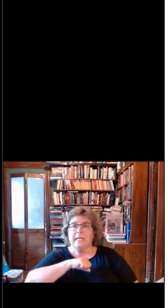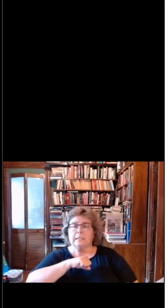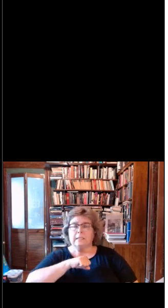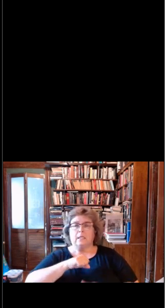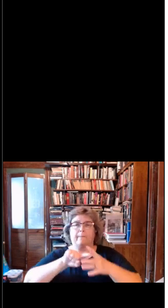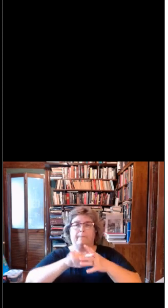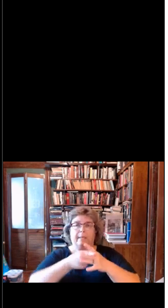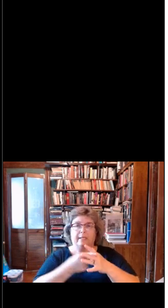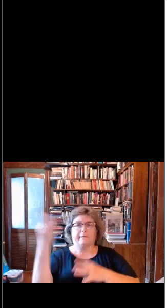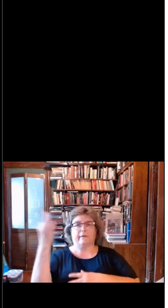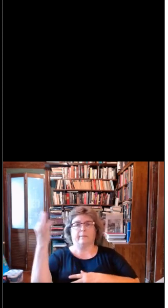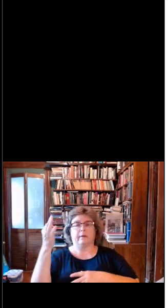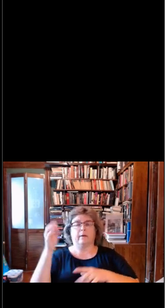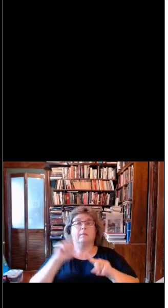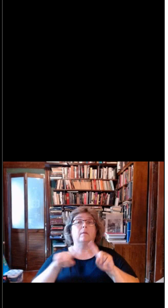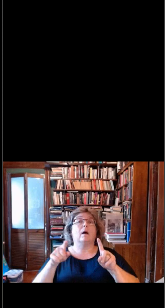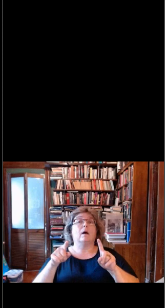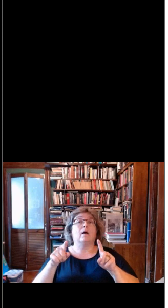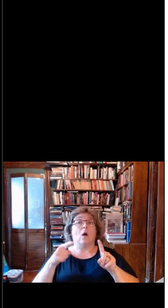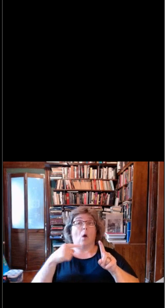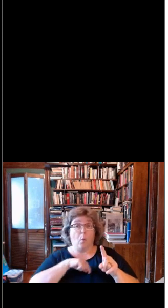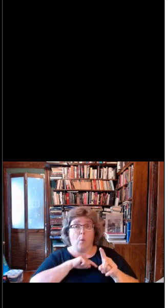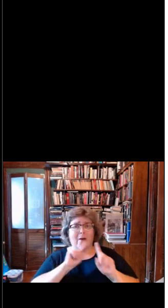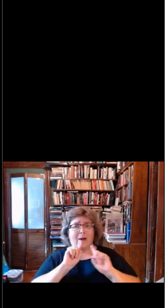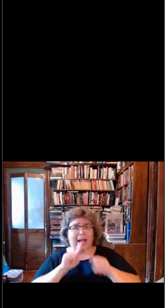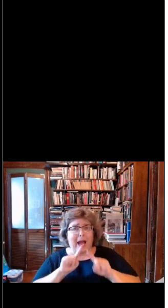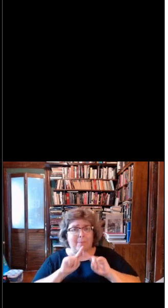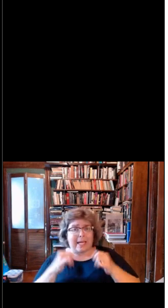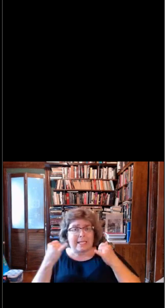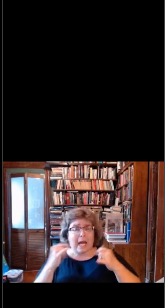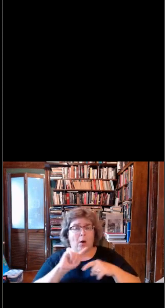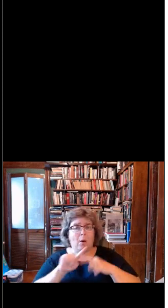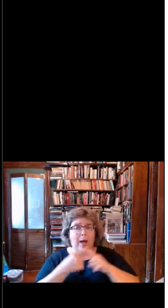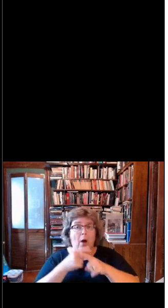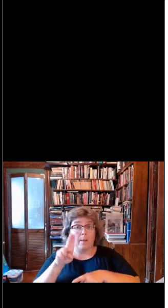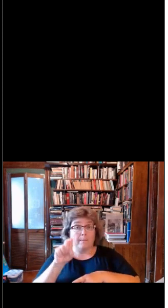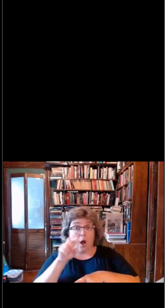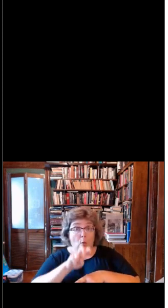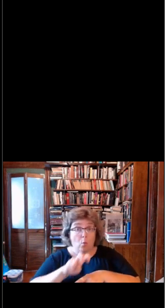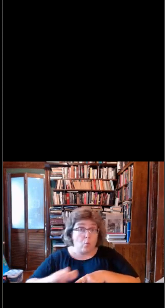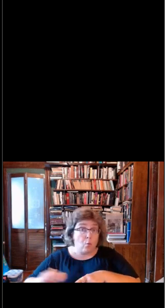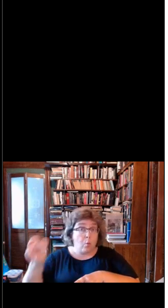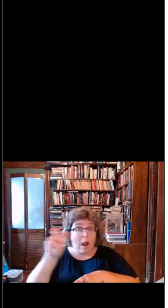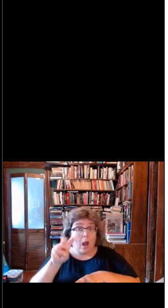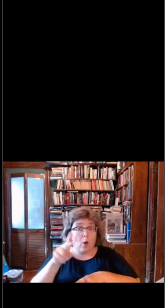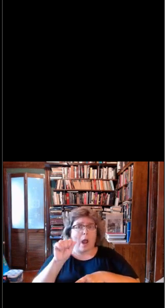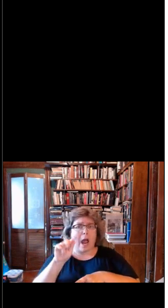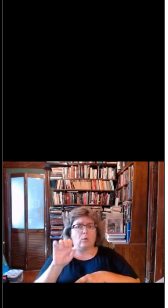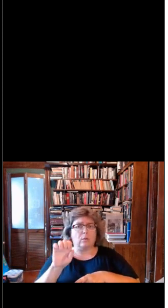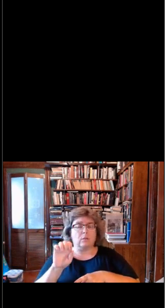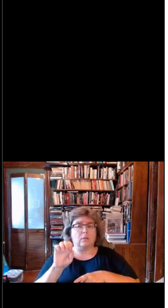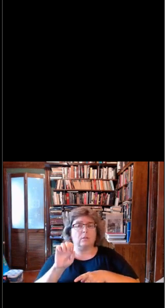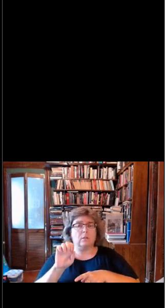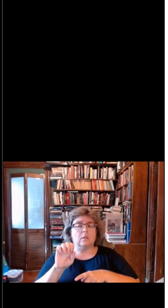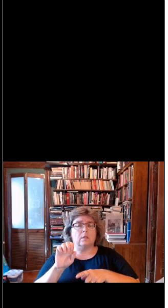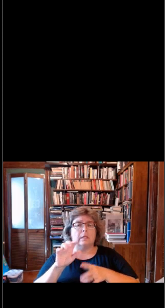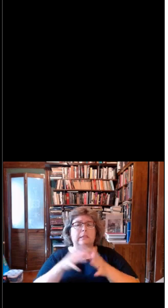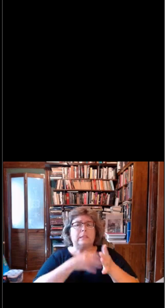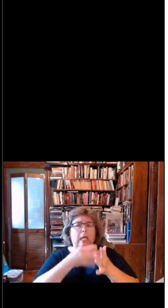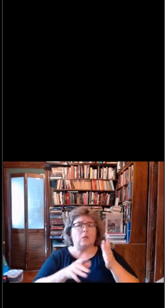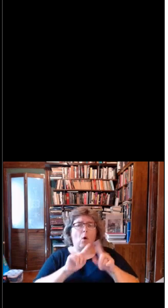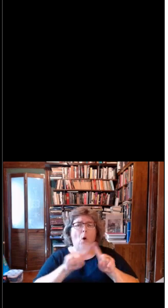introduction, but are we only commenting now about the bus route alignments, or can